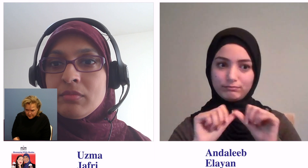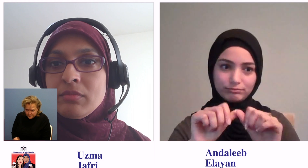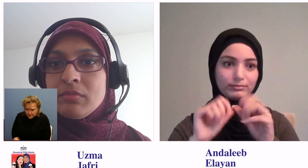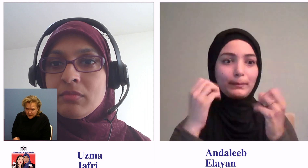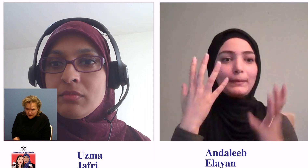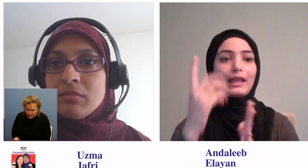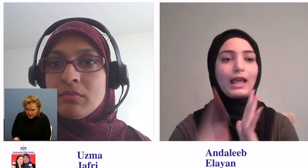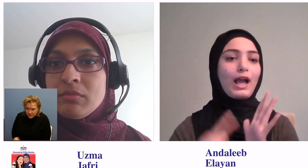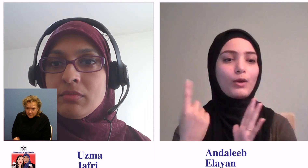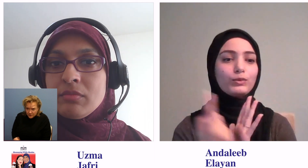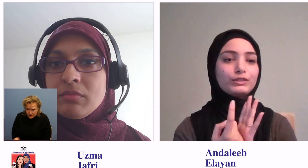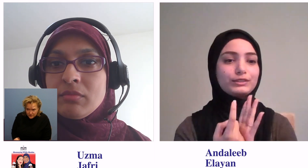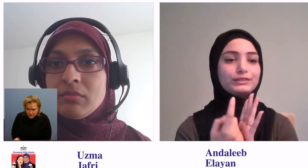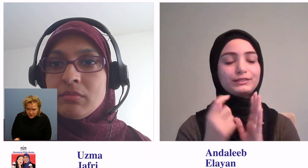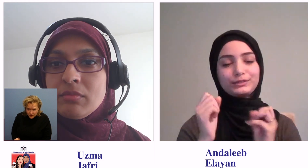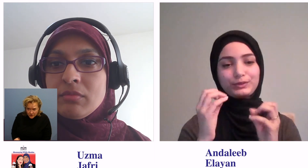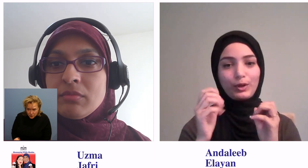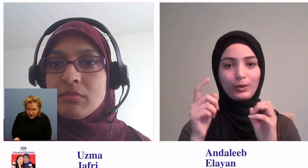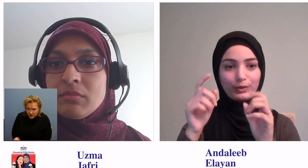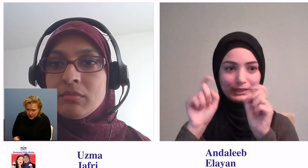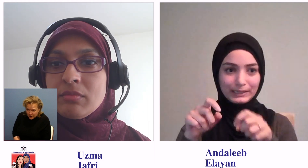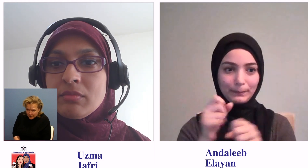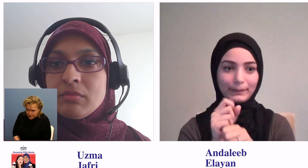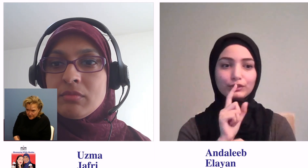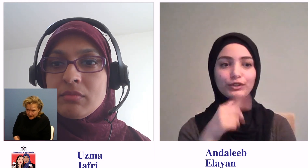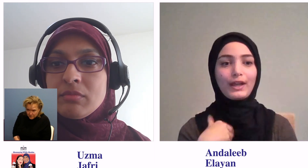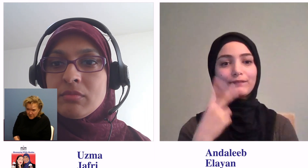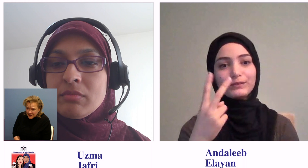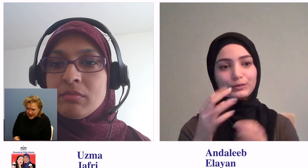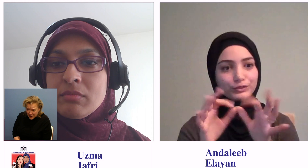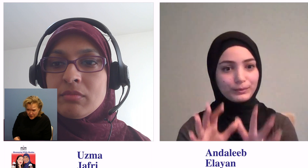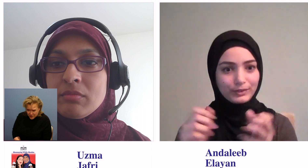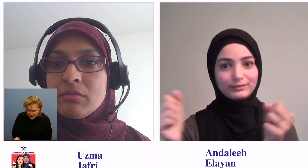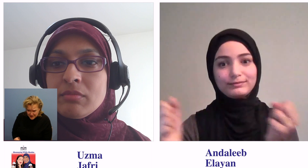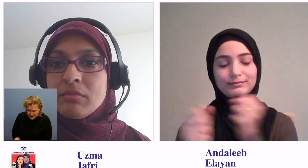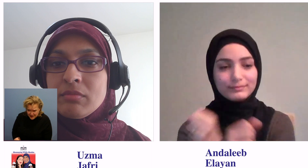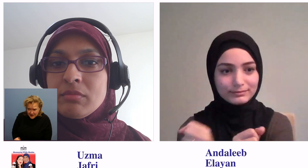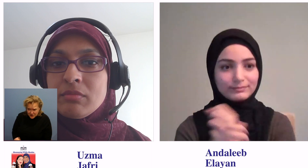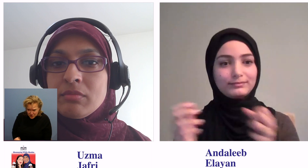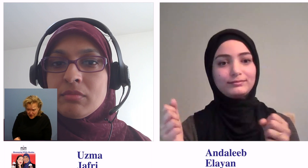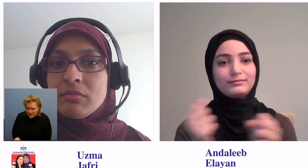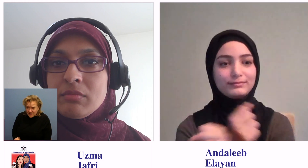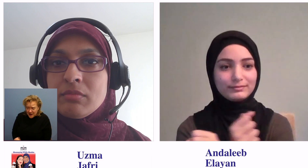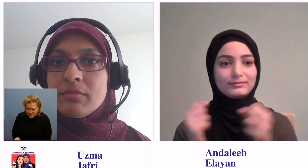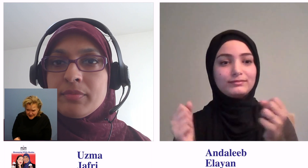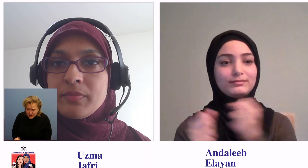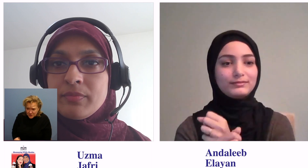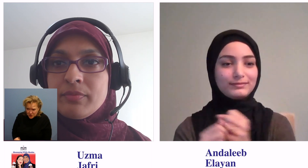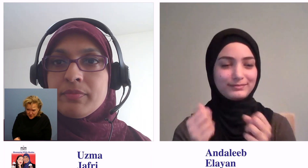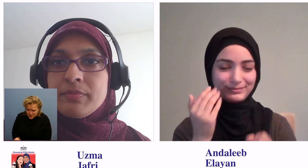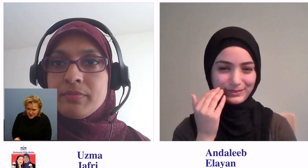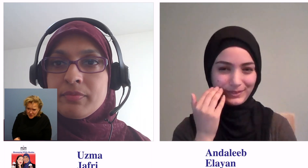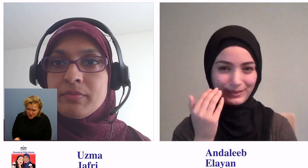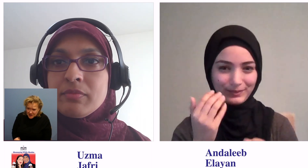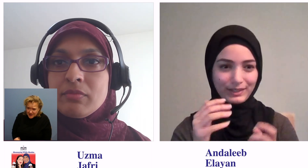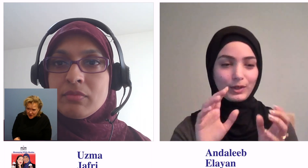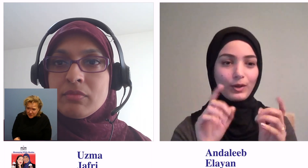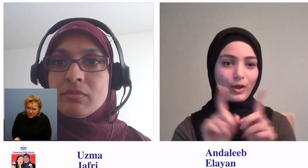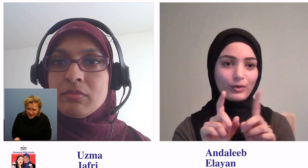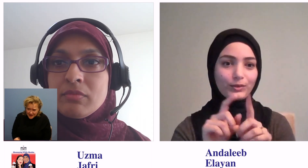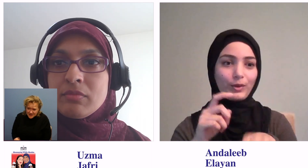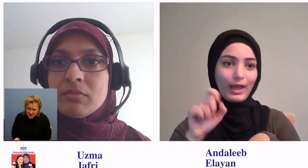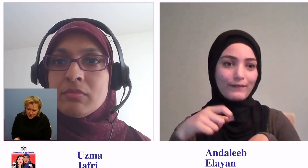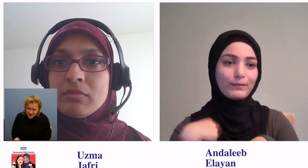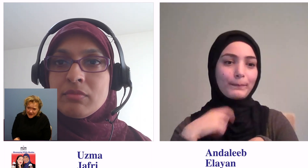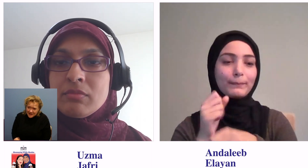for the Twia, um, many hours. So you have to have at least two interpreters to switch in and